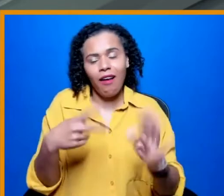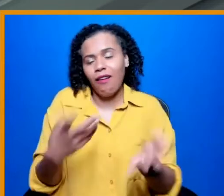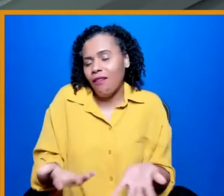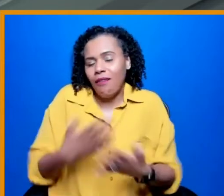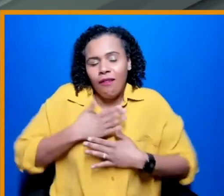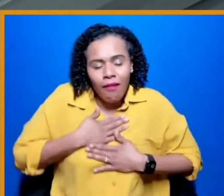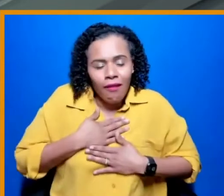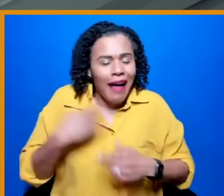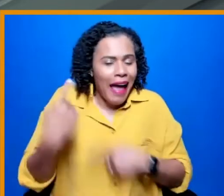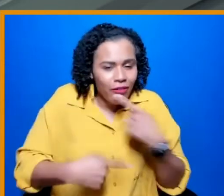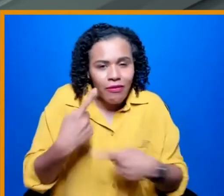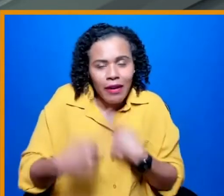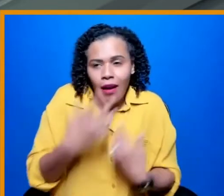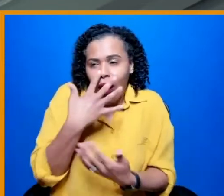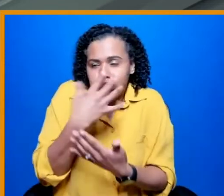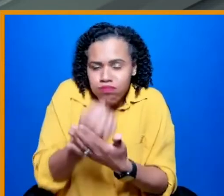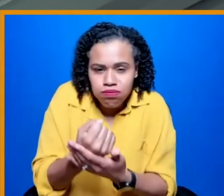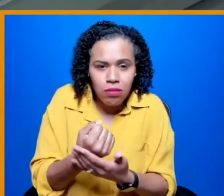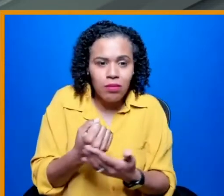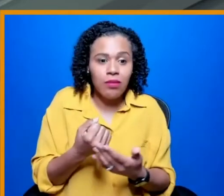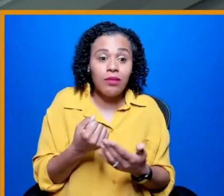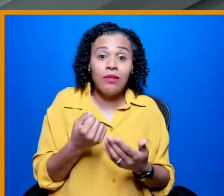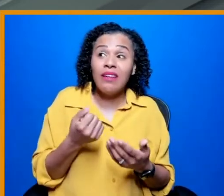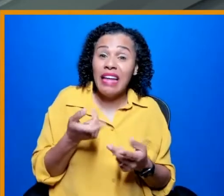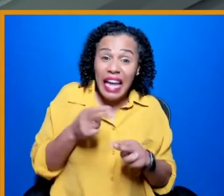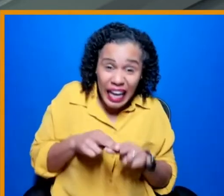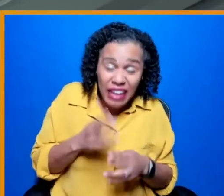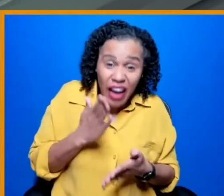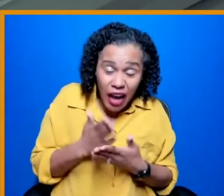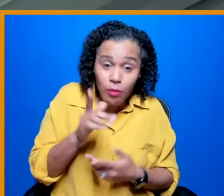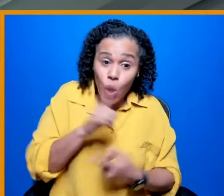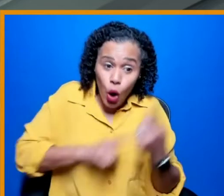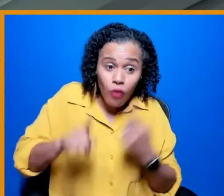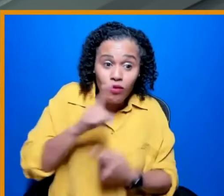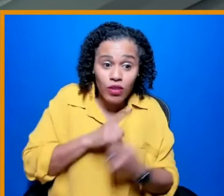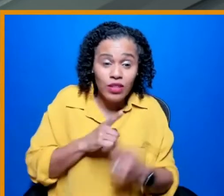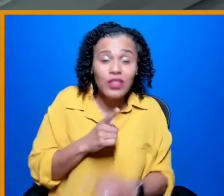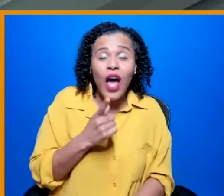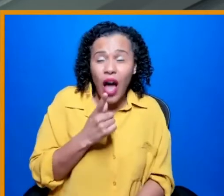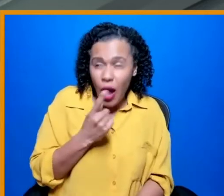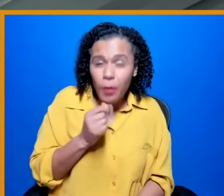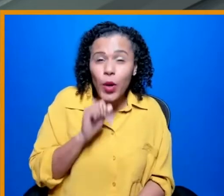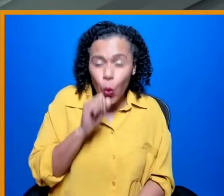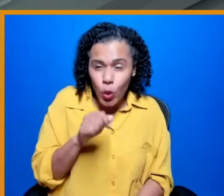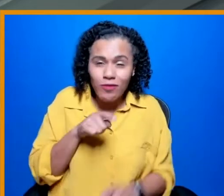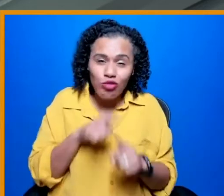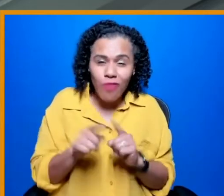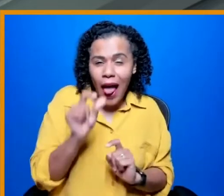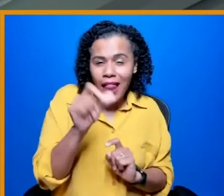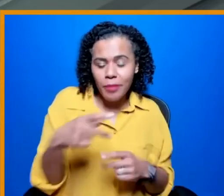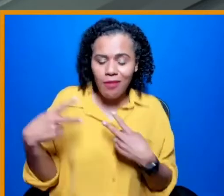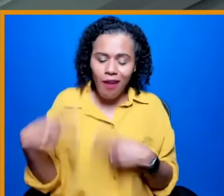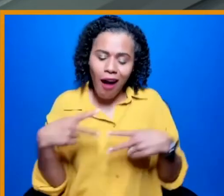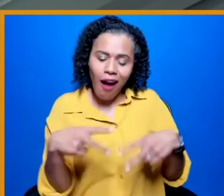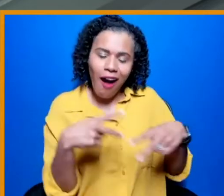so much so that if we were at conference, I'd probably have tried to sneak in a wee shuffle on my way to the podium. But this